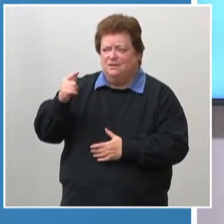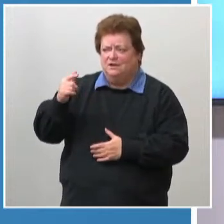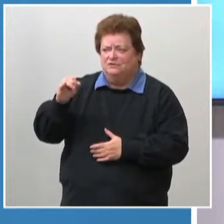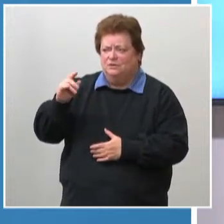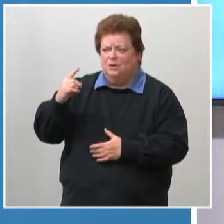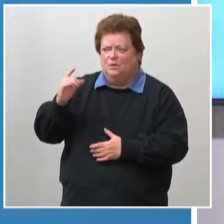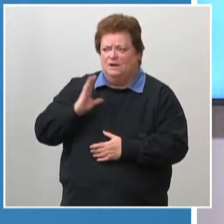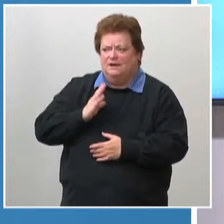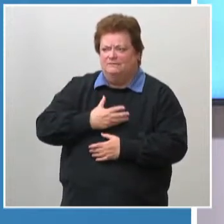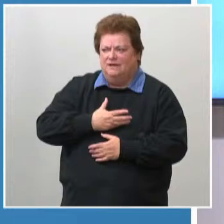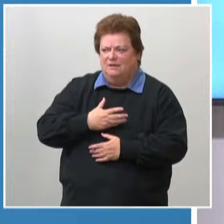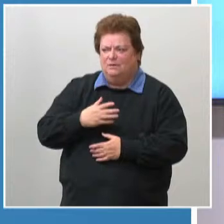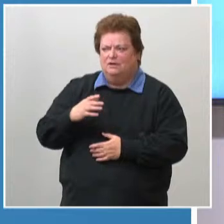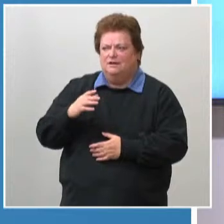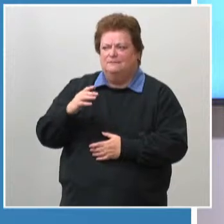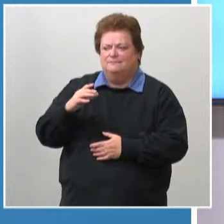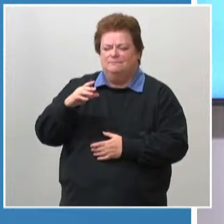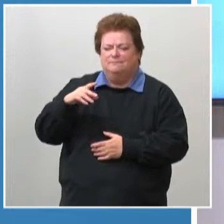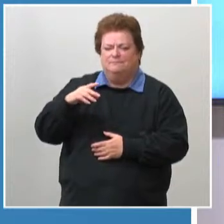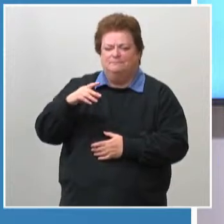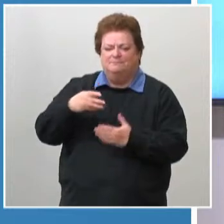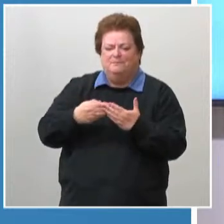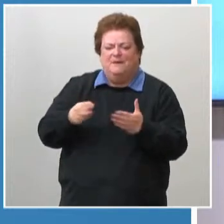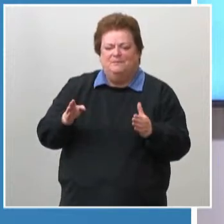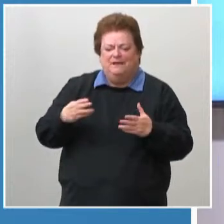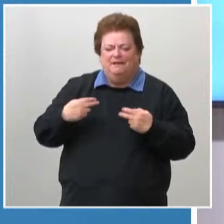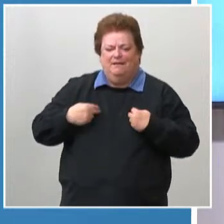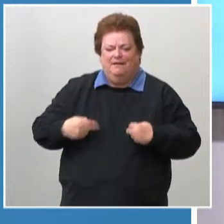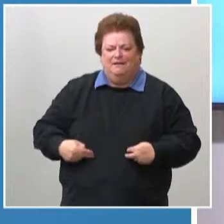of our public health epidemiologists. Tommy?